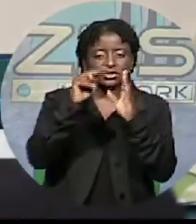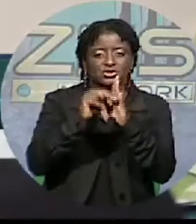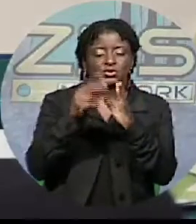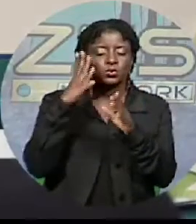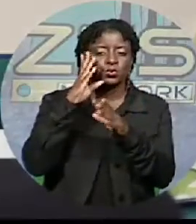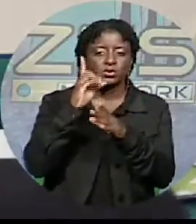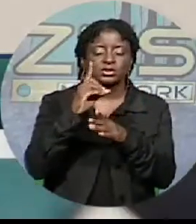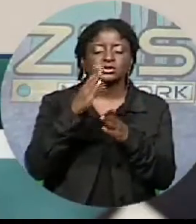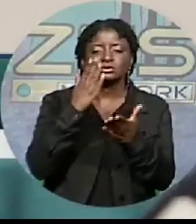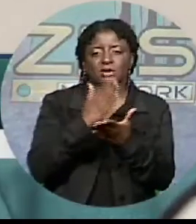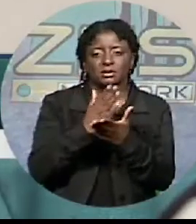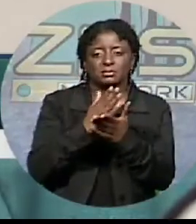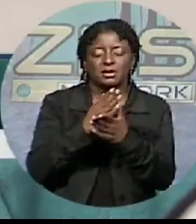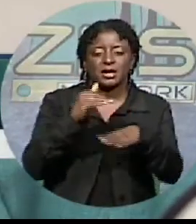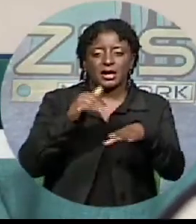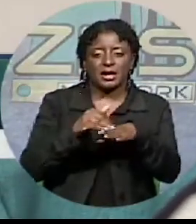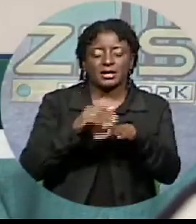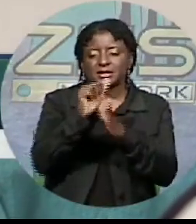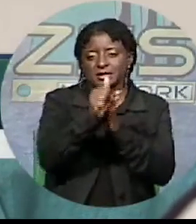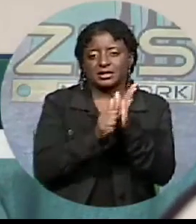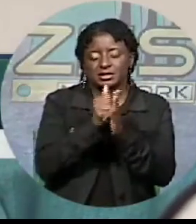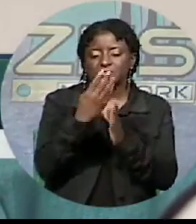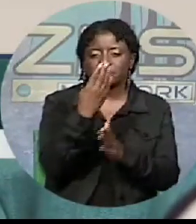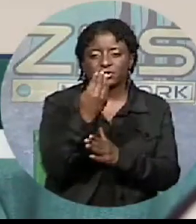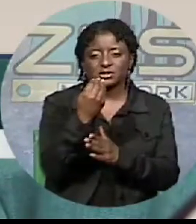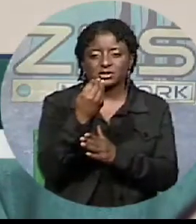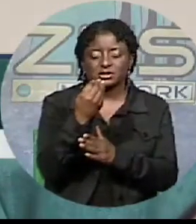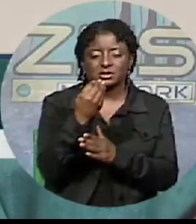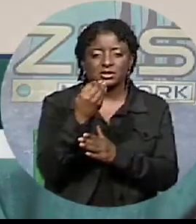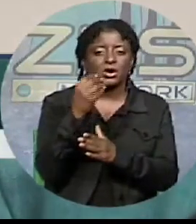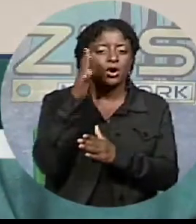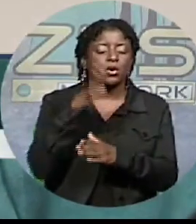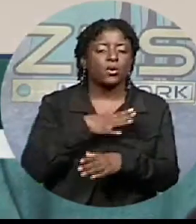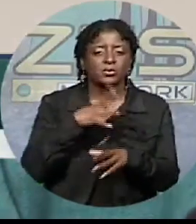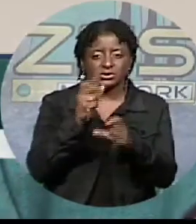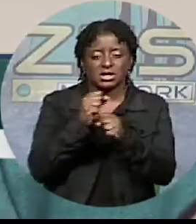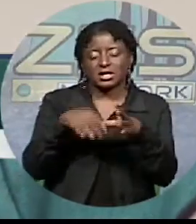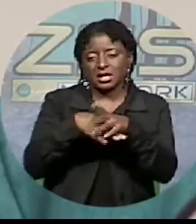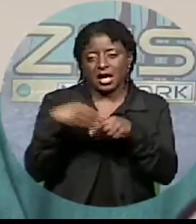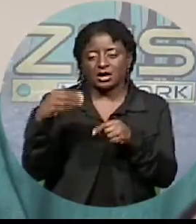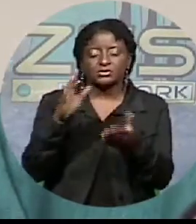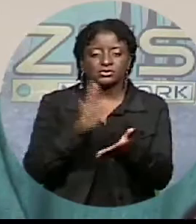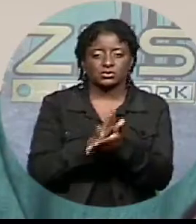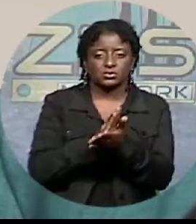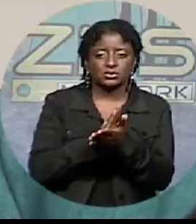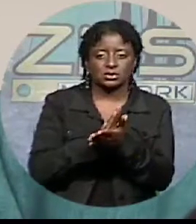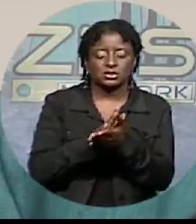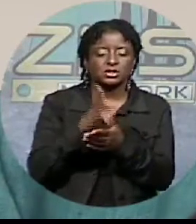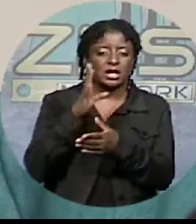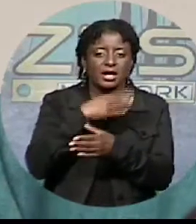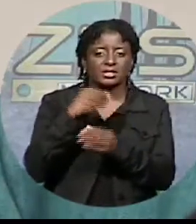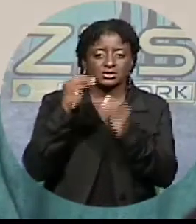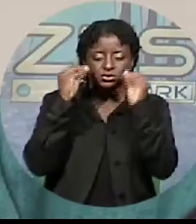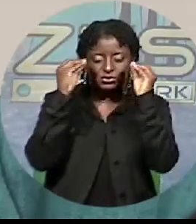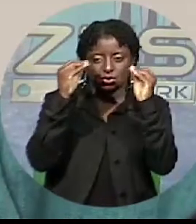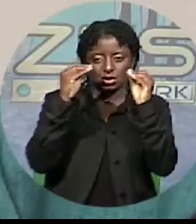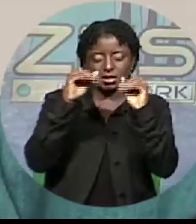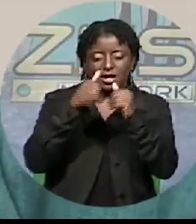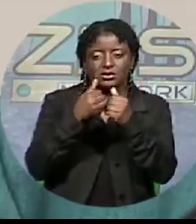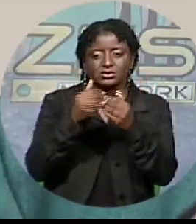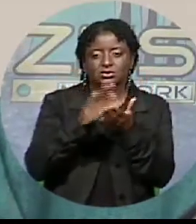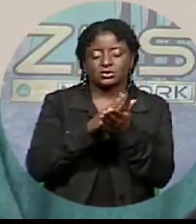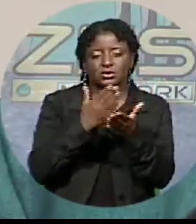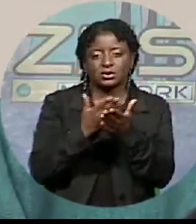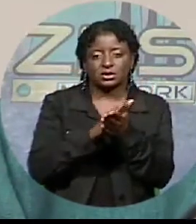out of school and they taught her how to cook and wash and whatnot. You could only aspire to be like a kitchen mechanic in